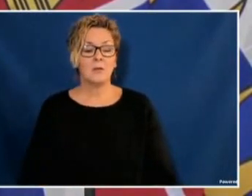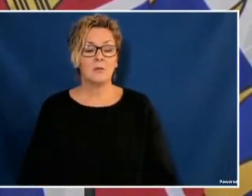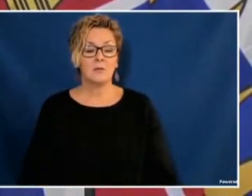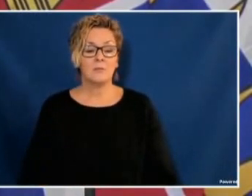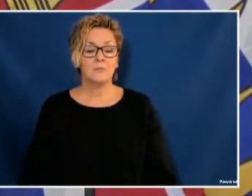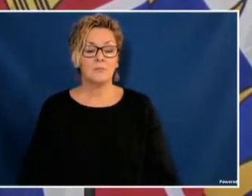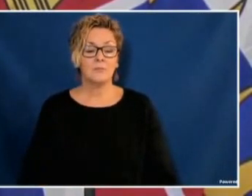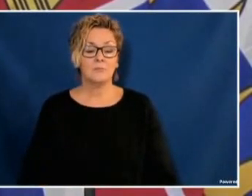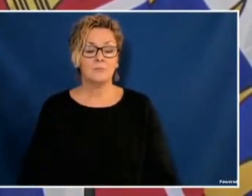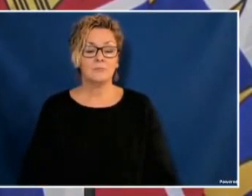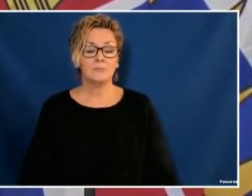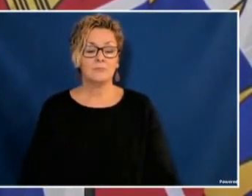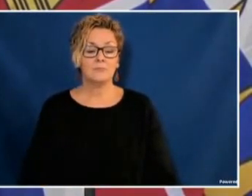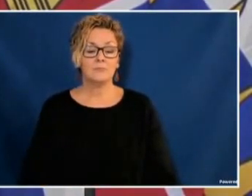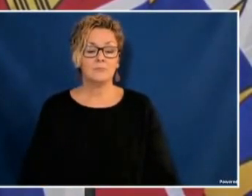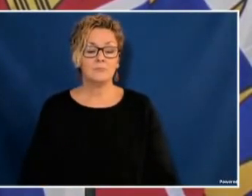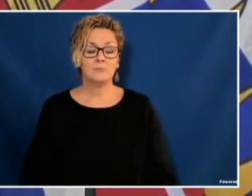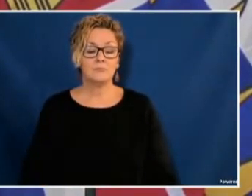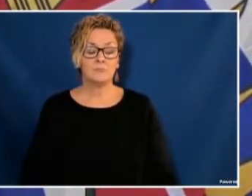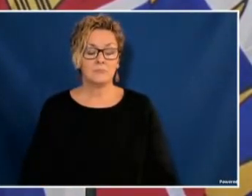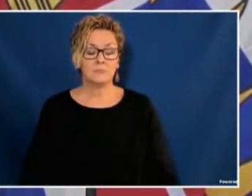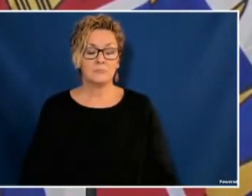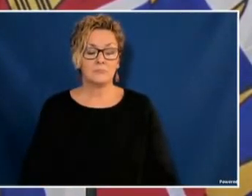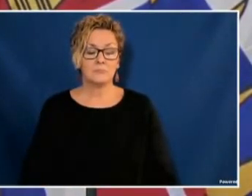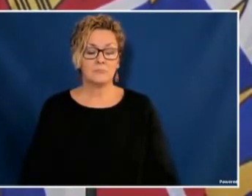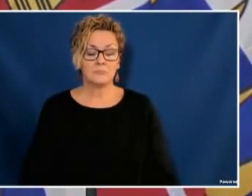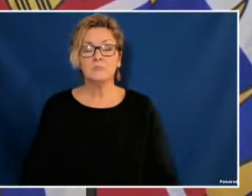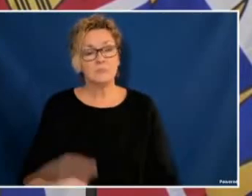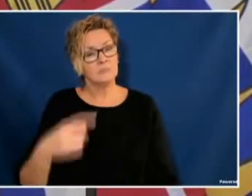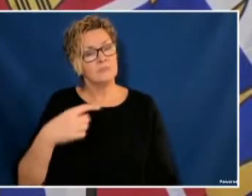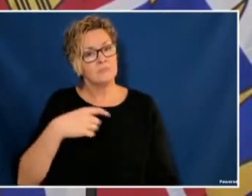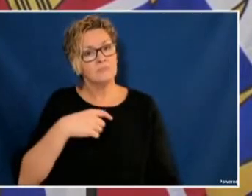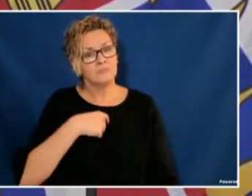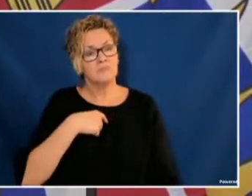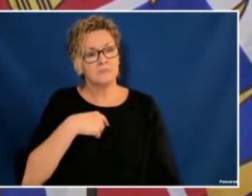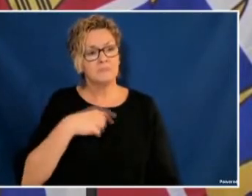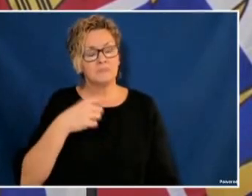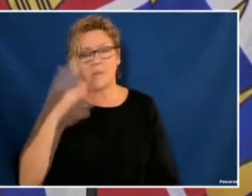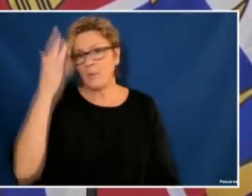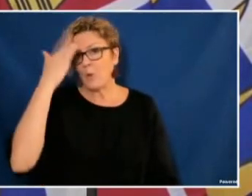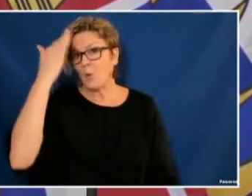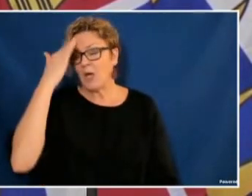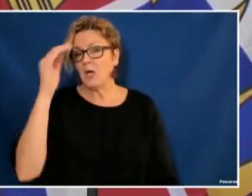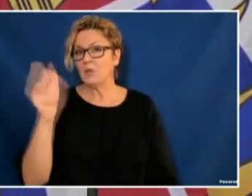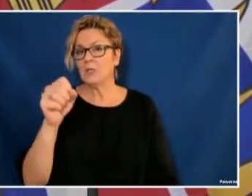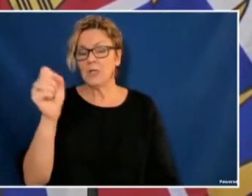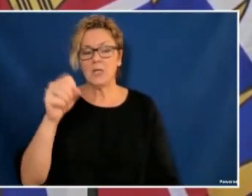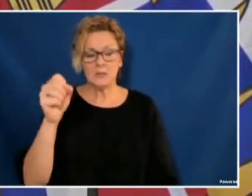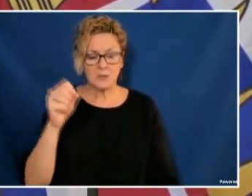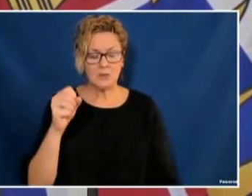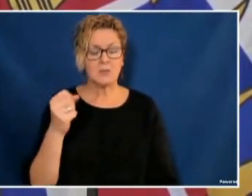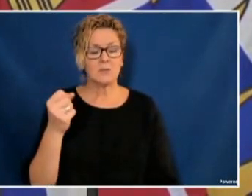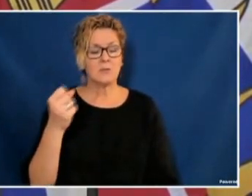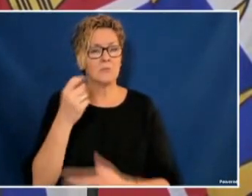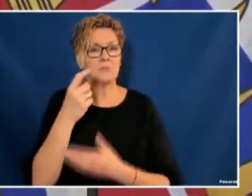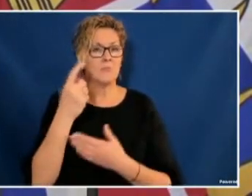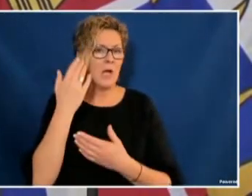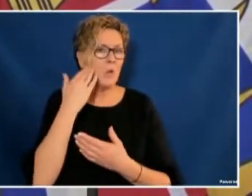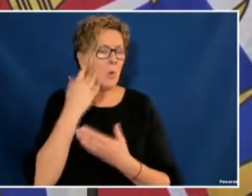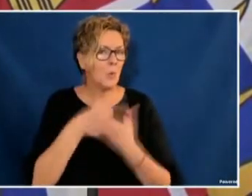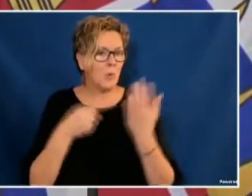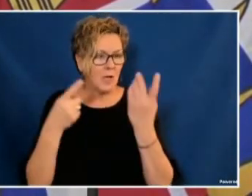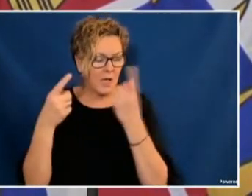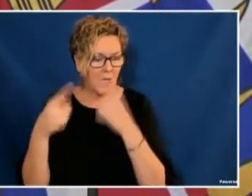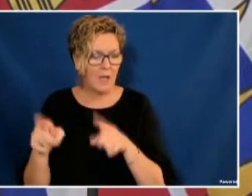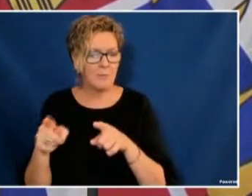here on Vancouver Island when there was a sense of complacency. So we've seen this many times around the province in different